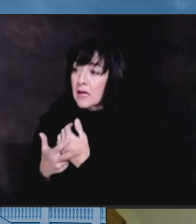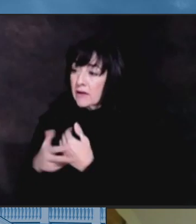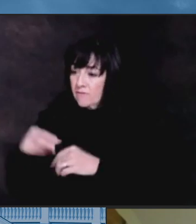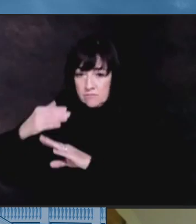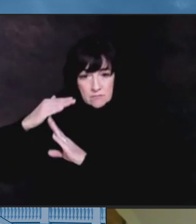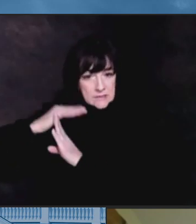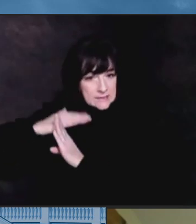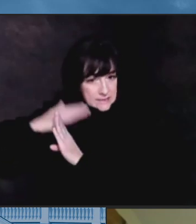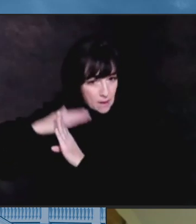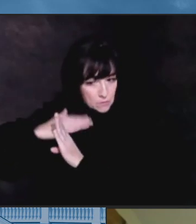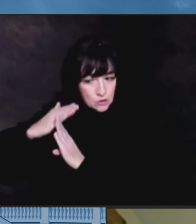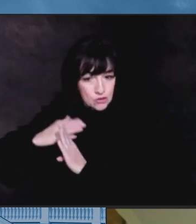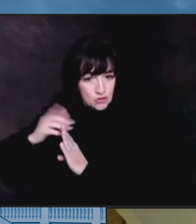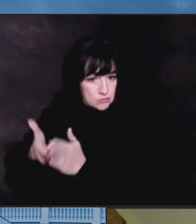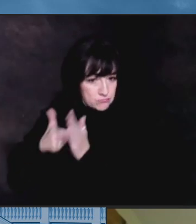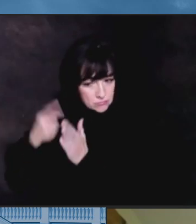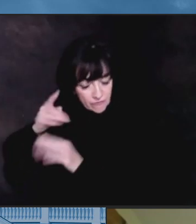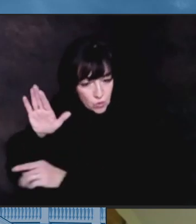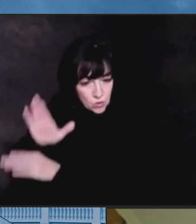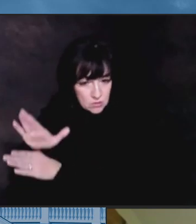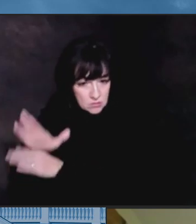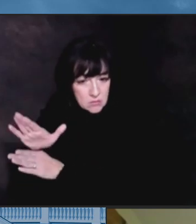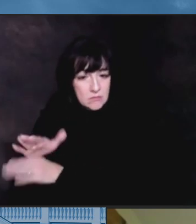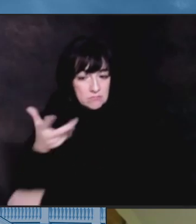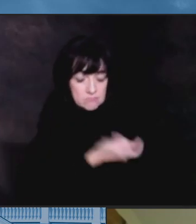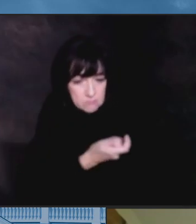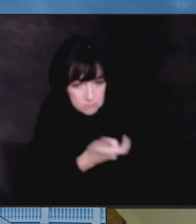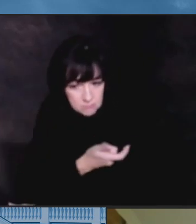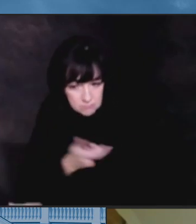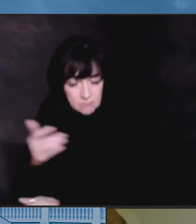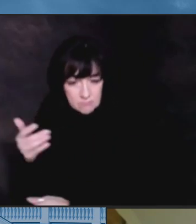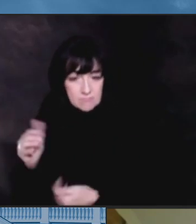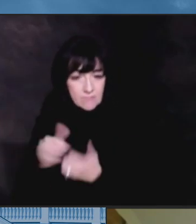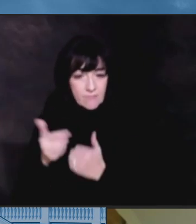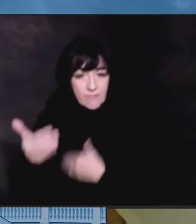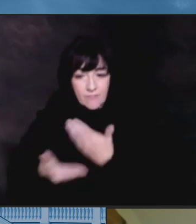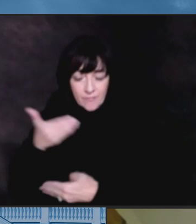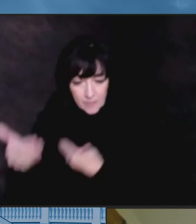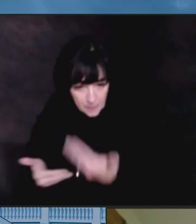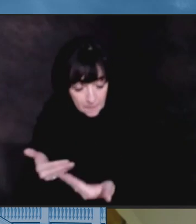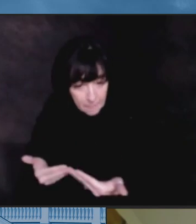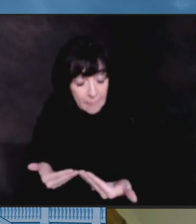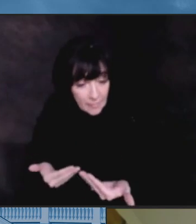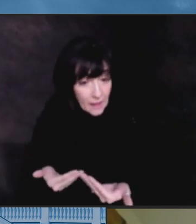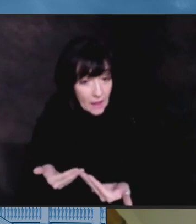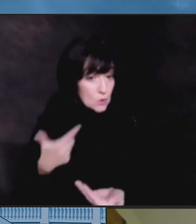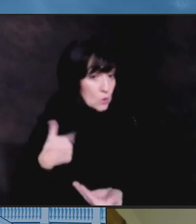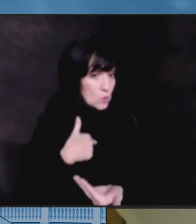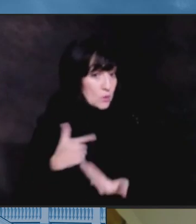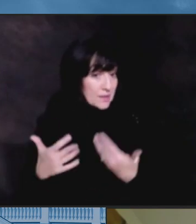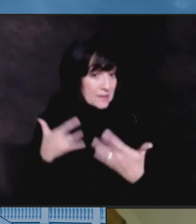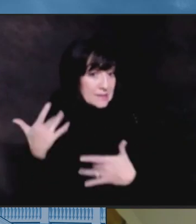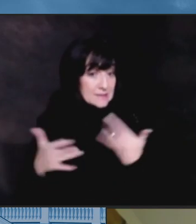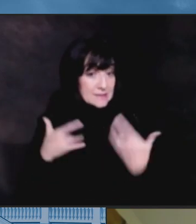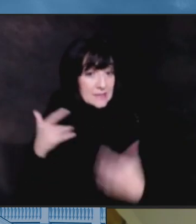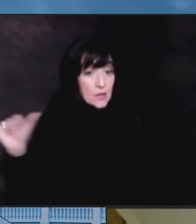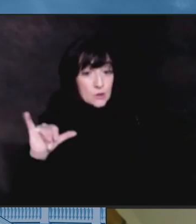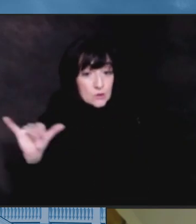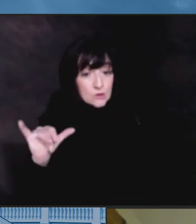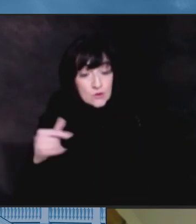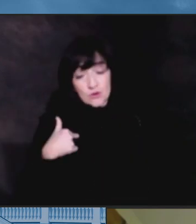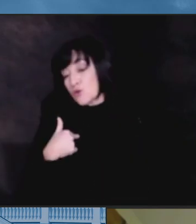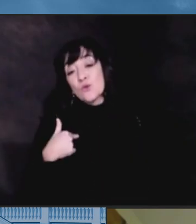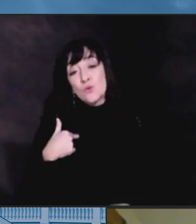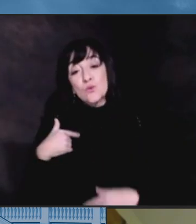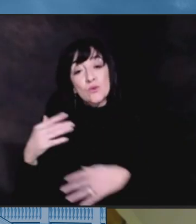Another exciting thing for us, you may be surprised about the things we get excited about in public health, but we received our ultra cold